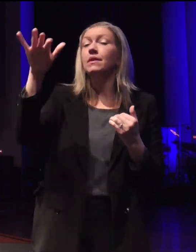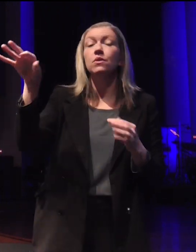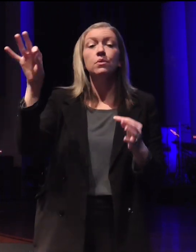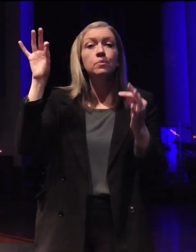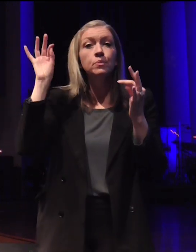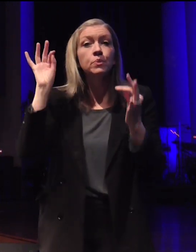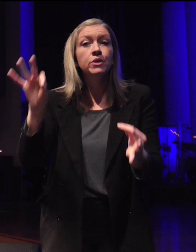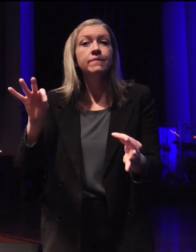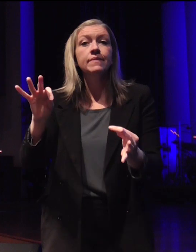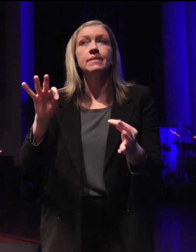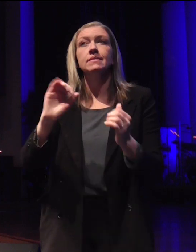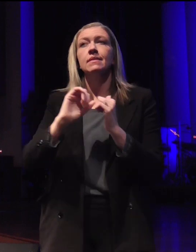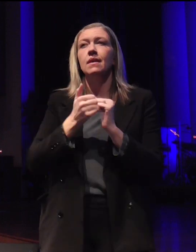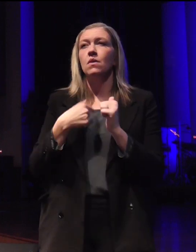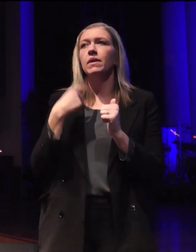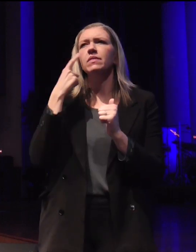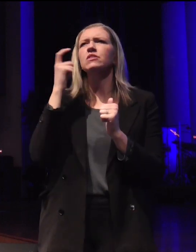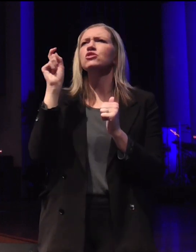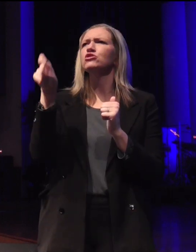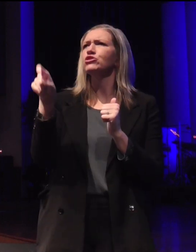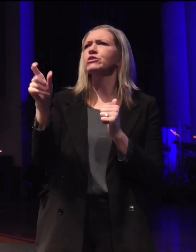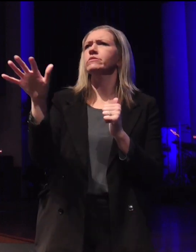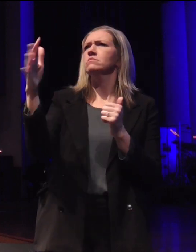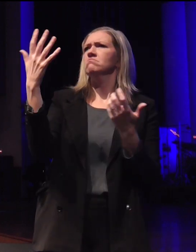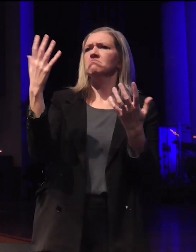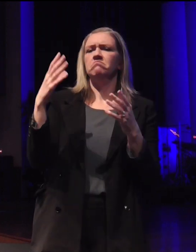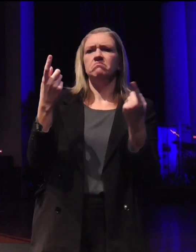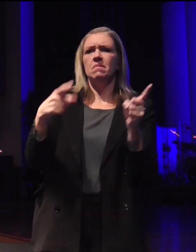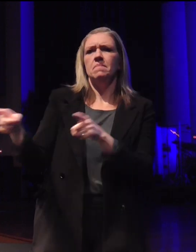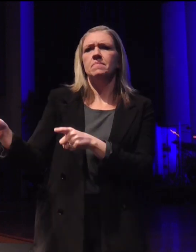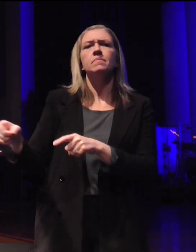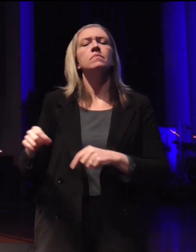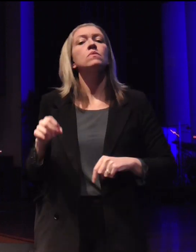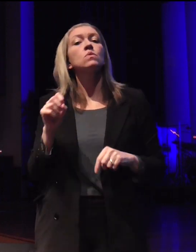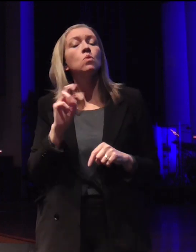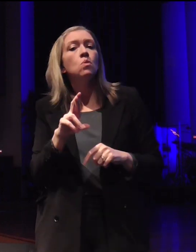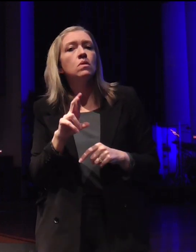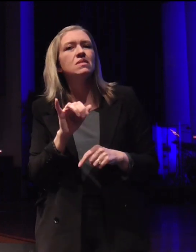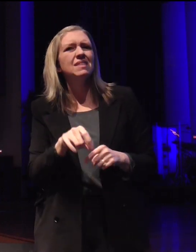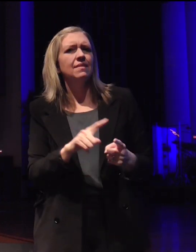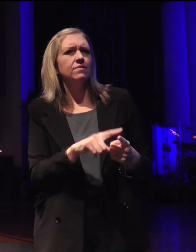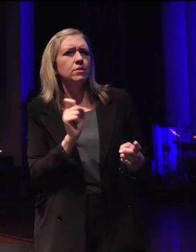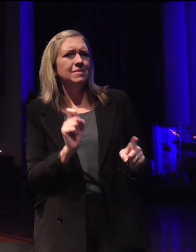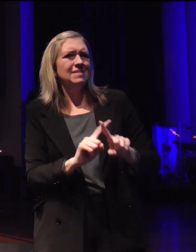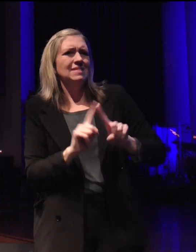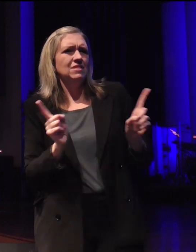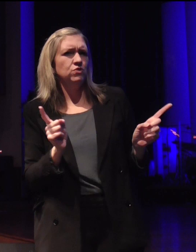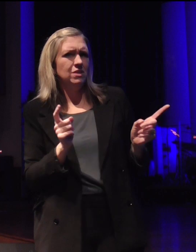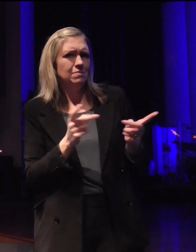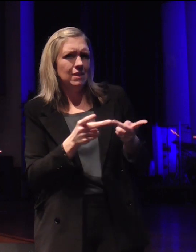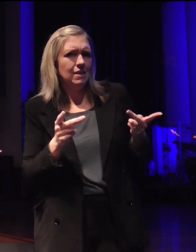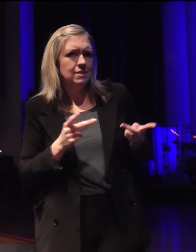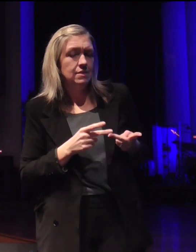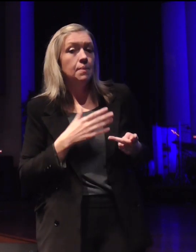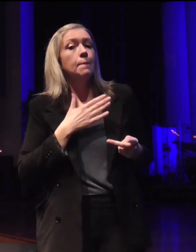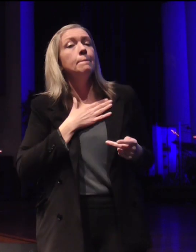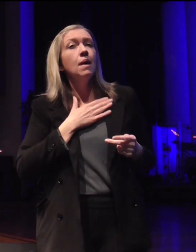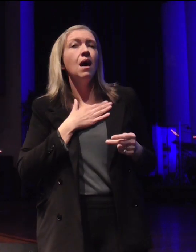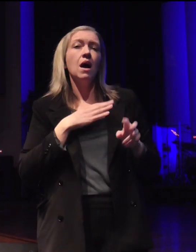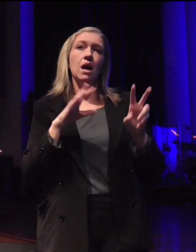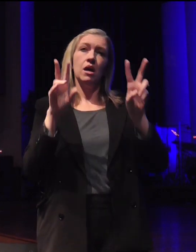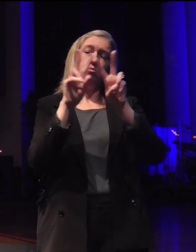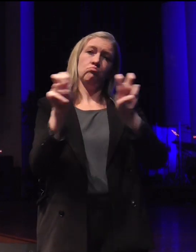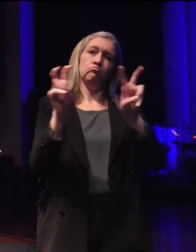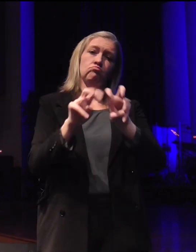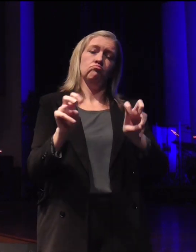perfect and the way we think they should be? Or does it arise from a different place? And in my estimation,